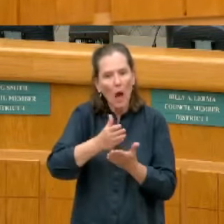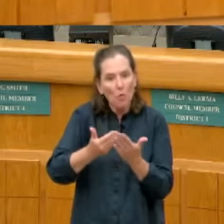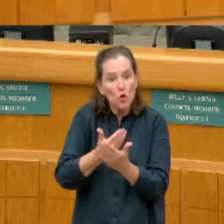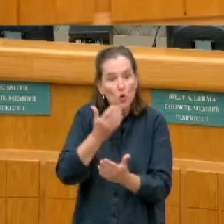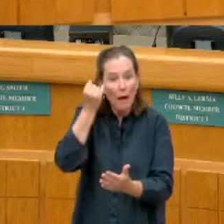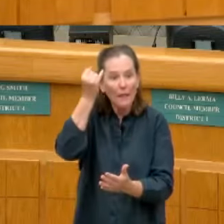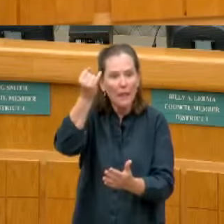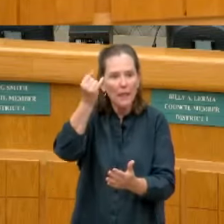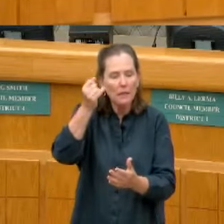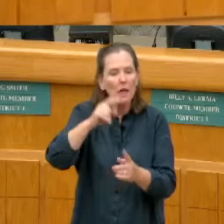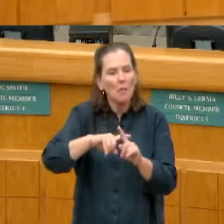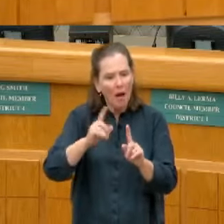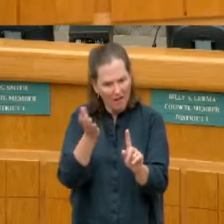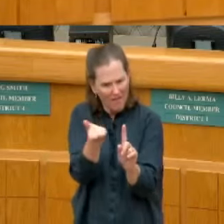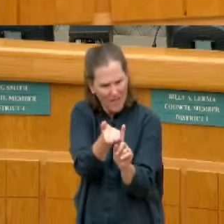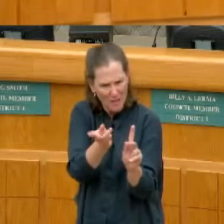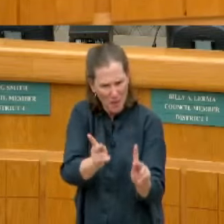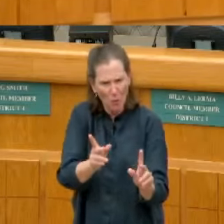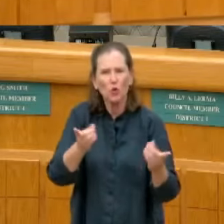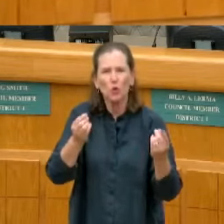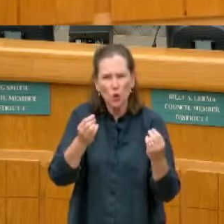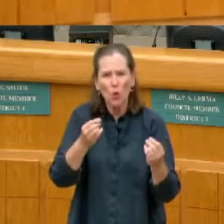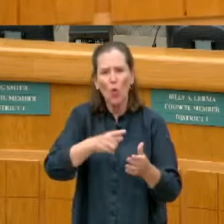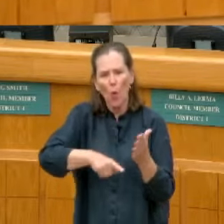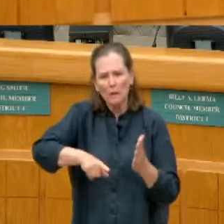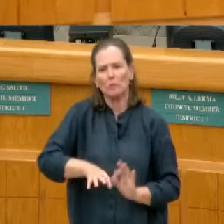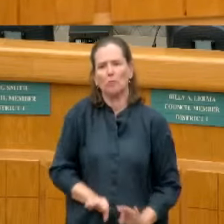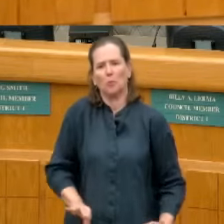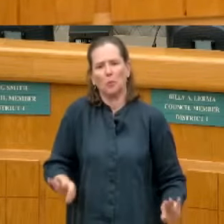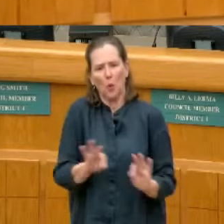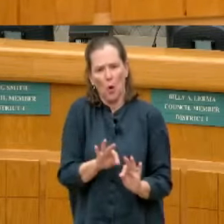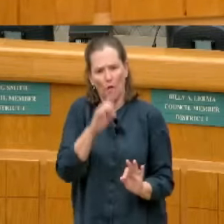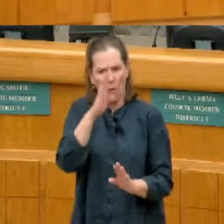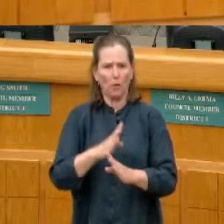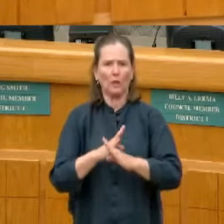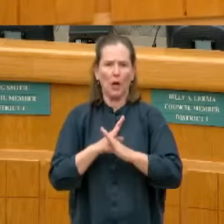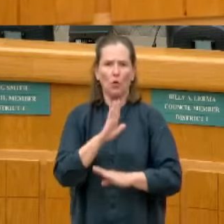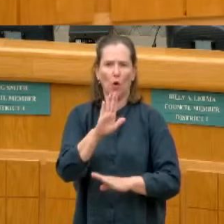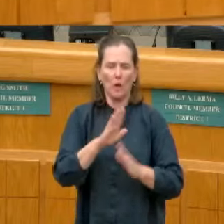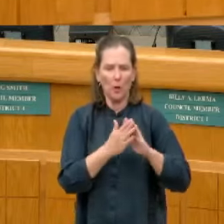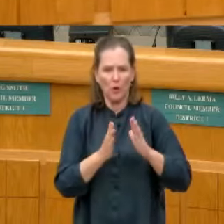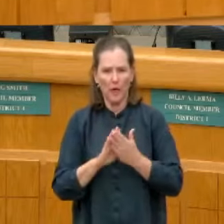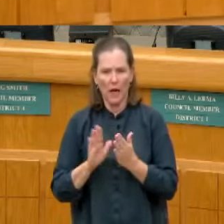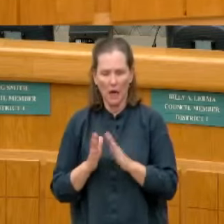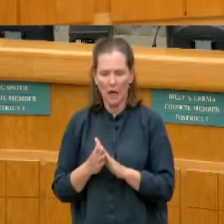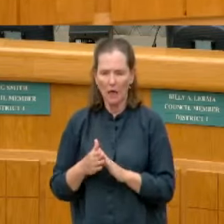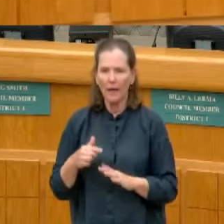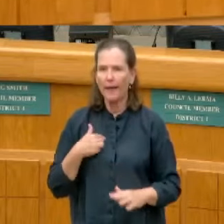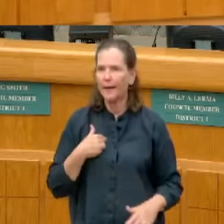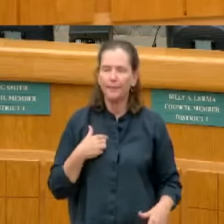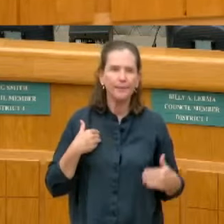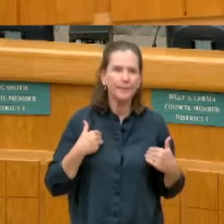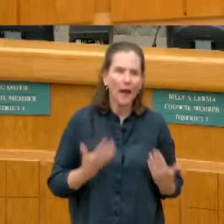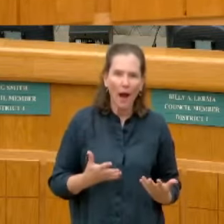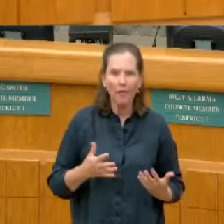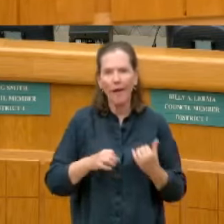people to just do what they need to do to protect this community. I mean, I'm tired of slogans and jingles because